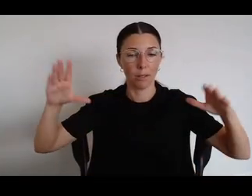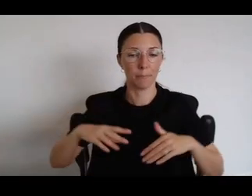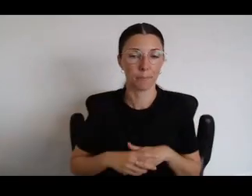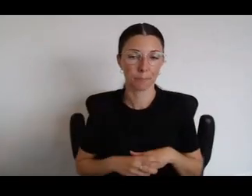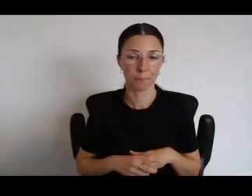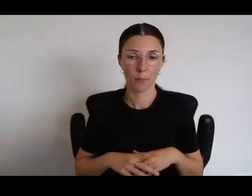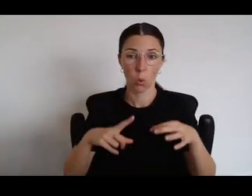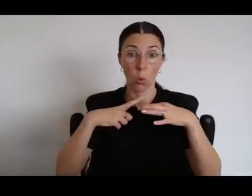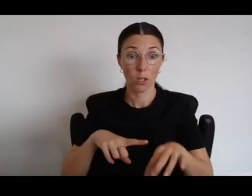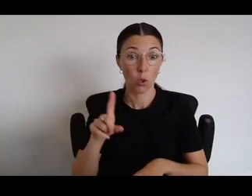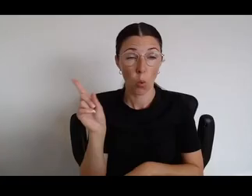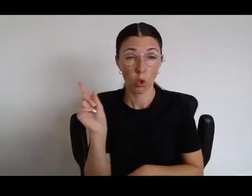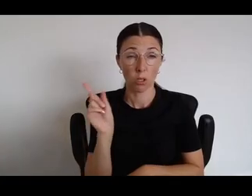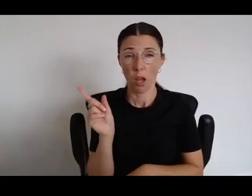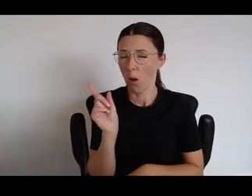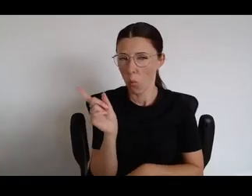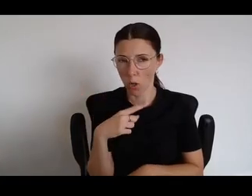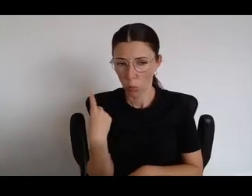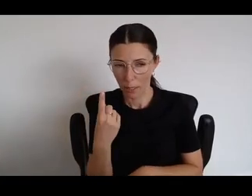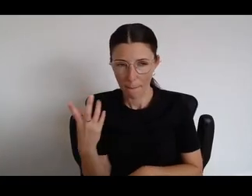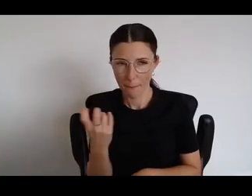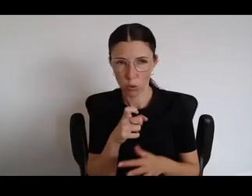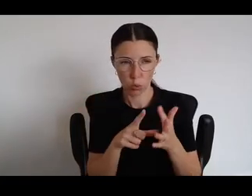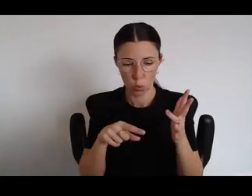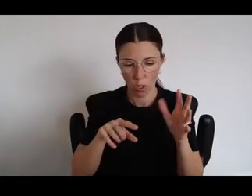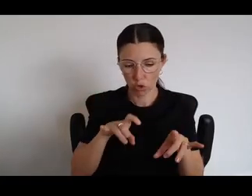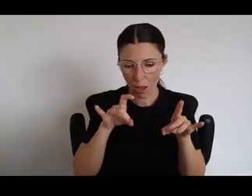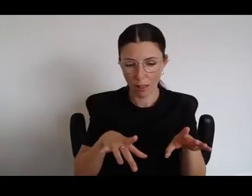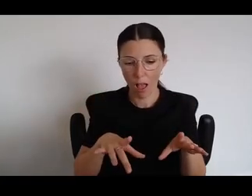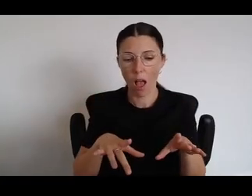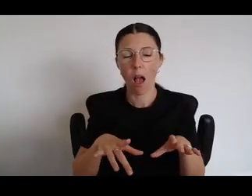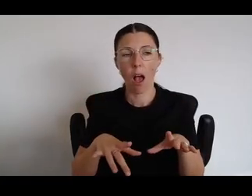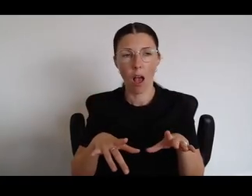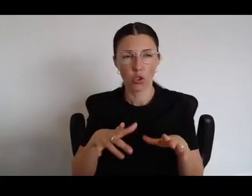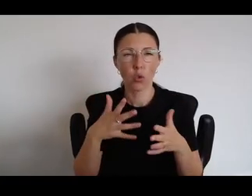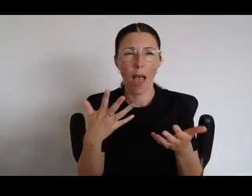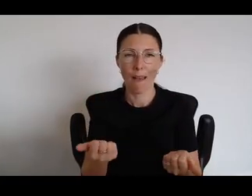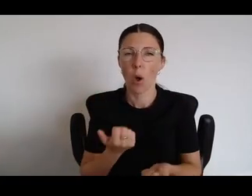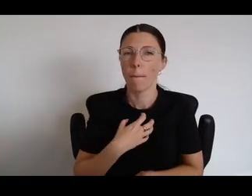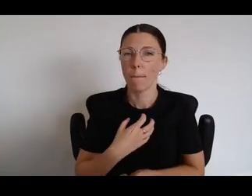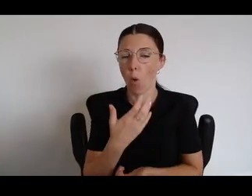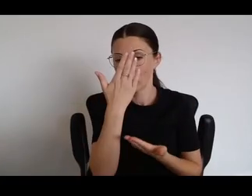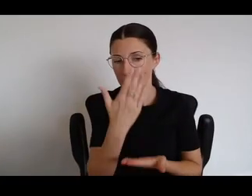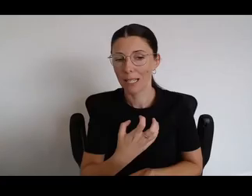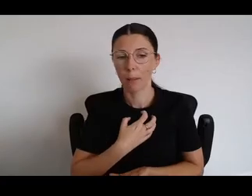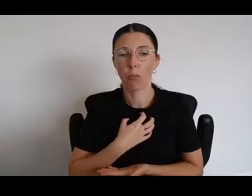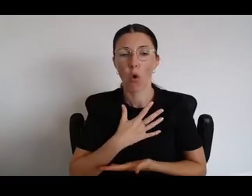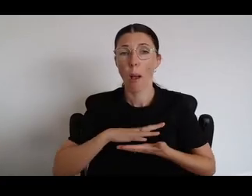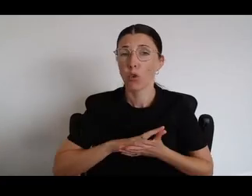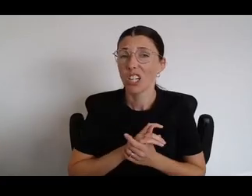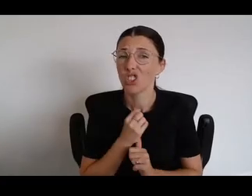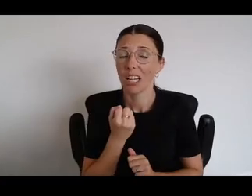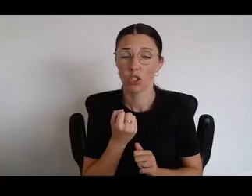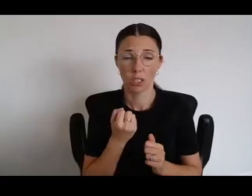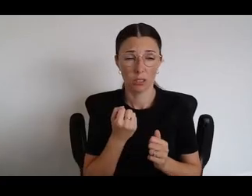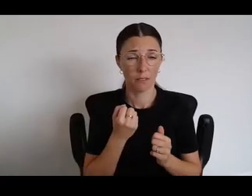to do in this country and beyond to have more appreciation and respect and room for all these beautiful